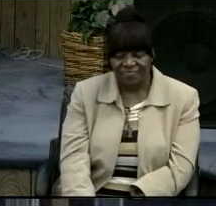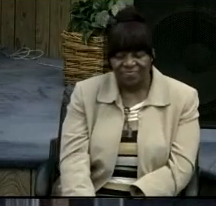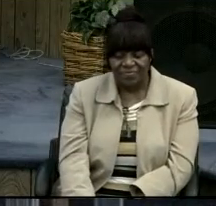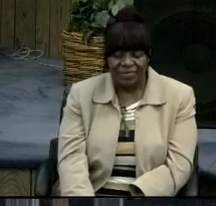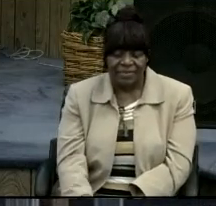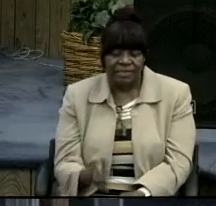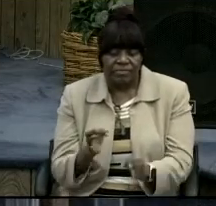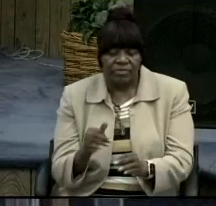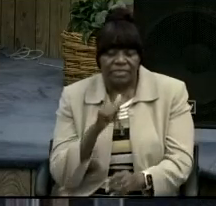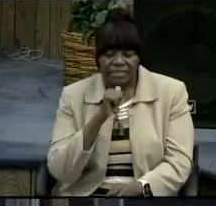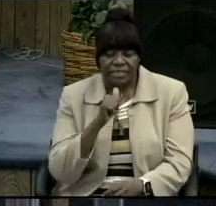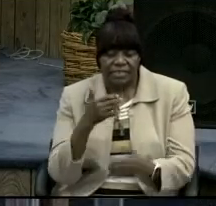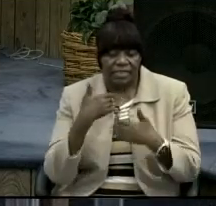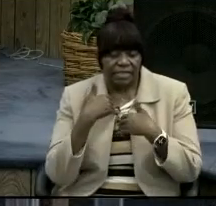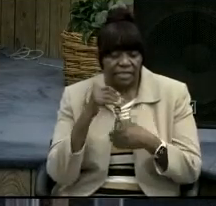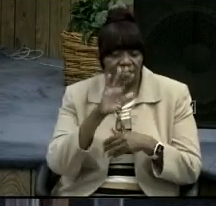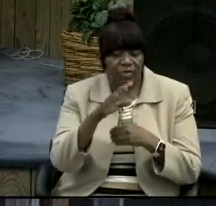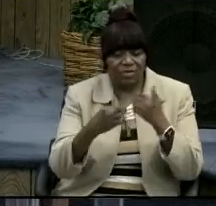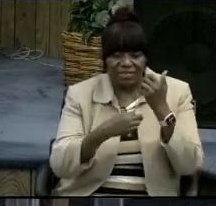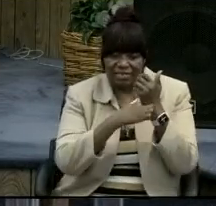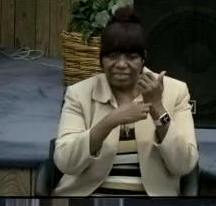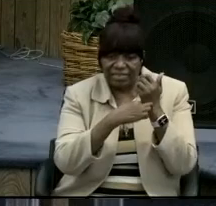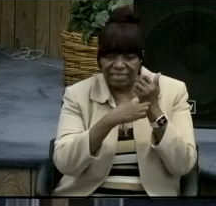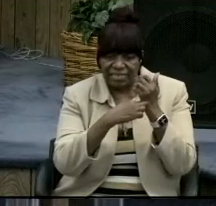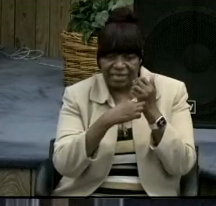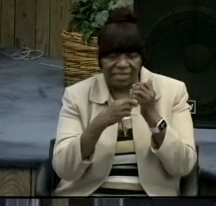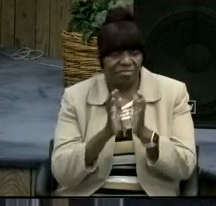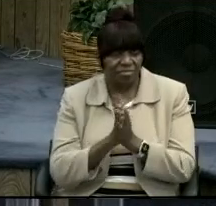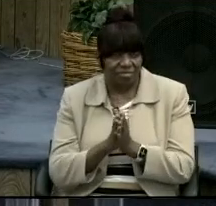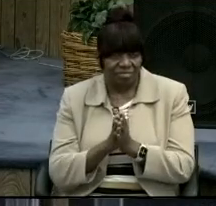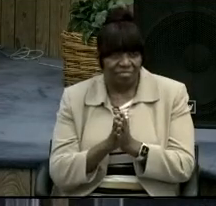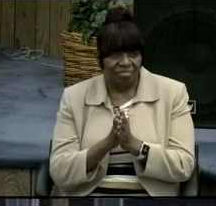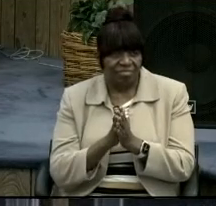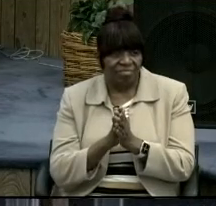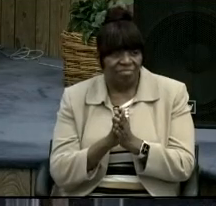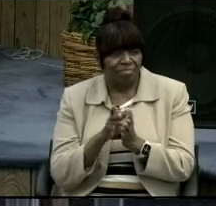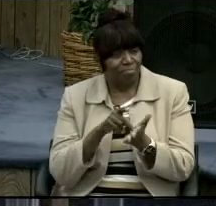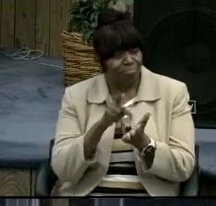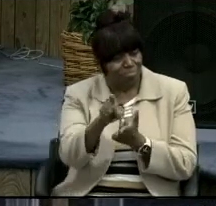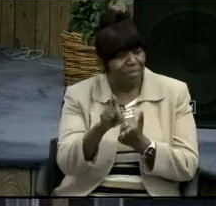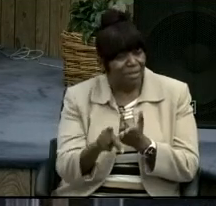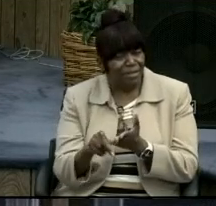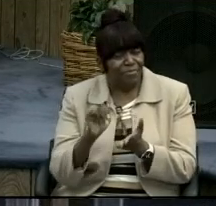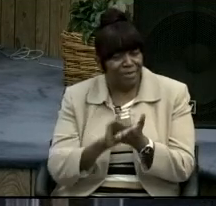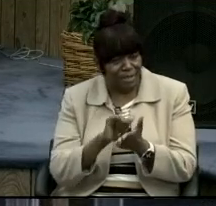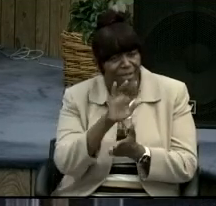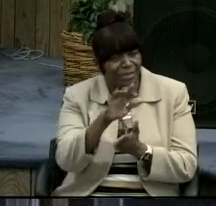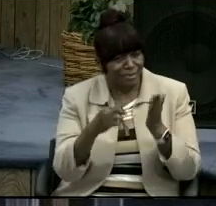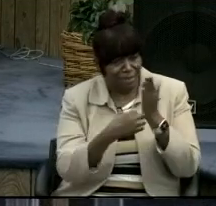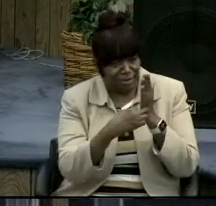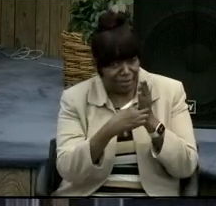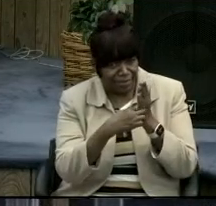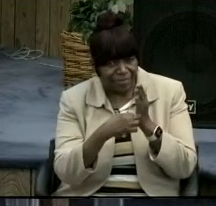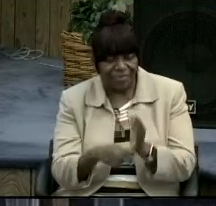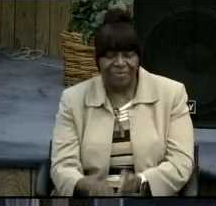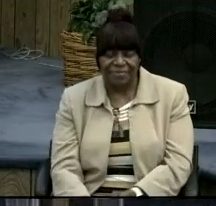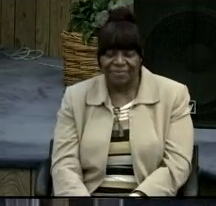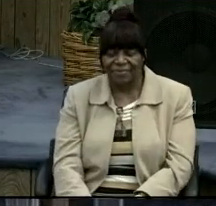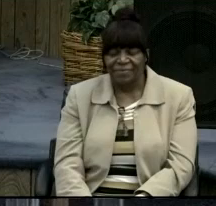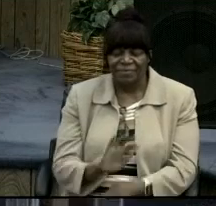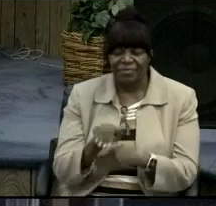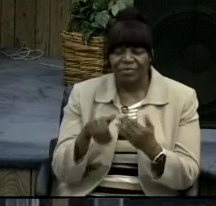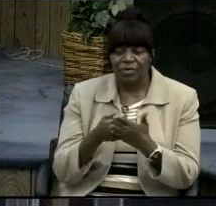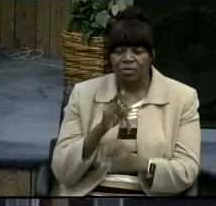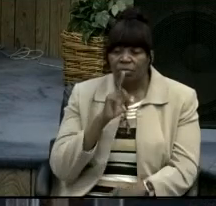your tickets, please, please hurry up and take care of that as soon as you can, so that everything will